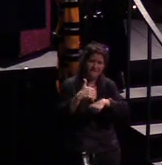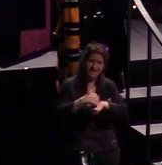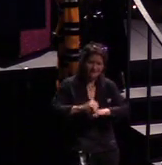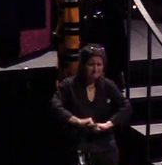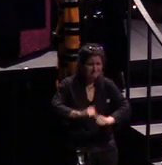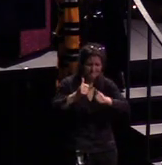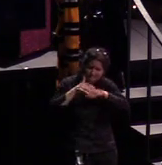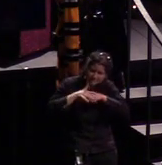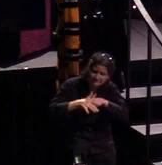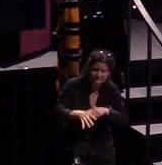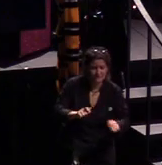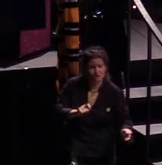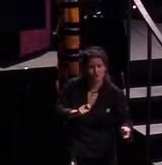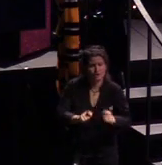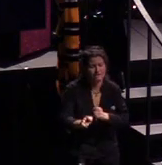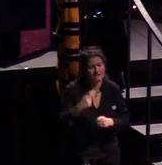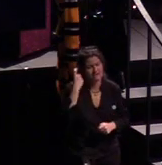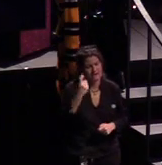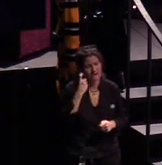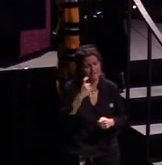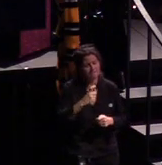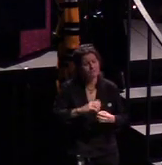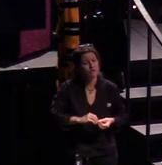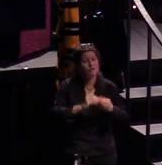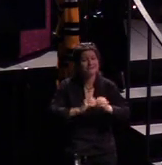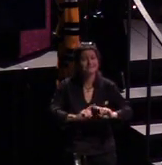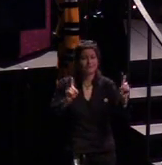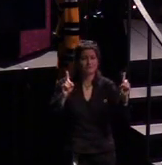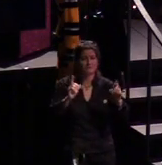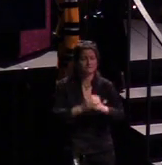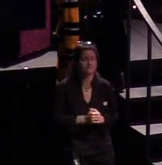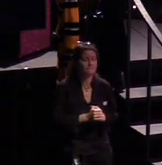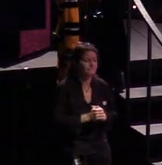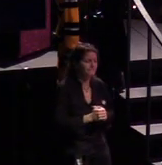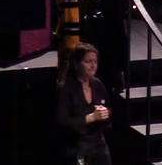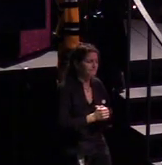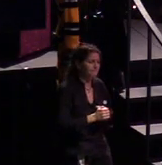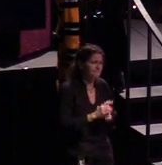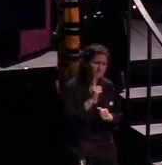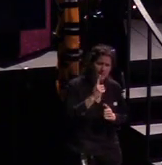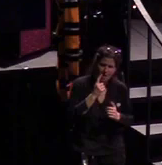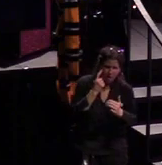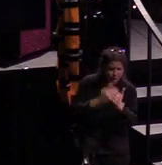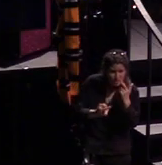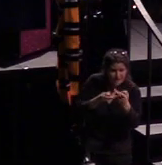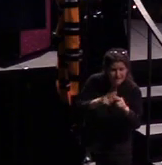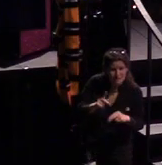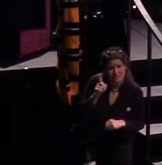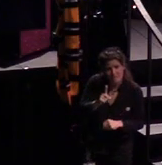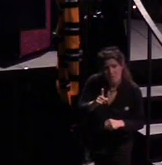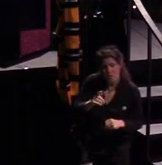and creating deeper understanding of difference but only if people with lived experience